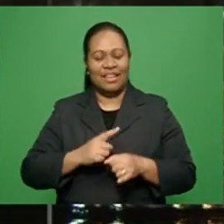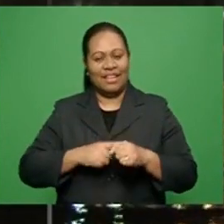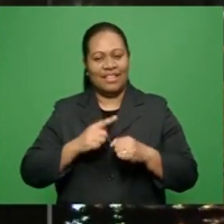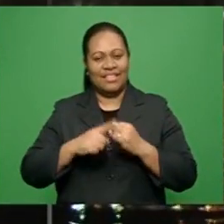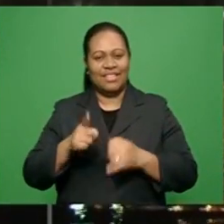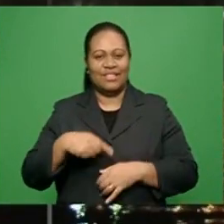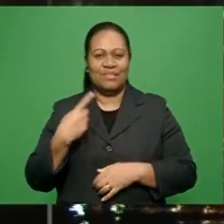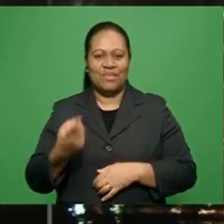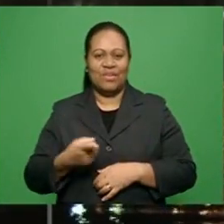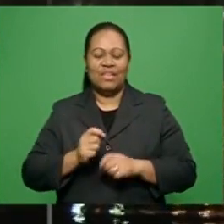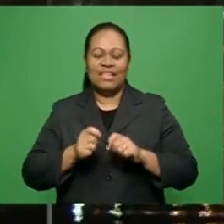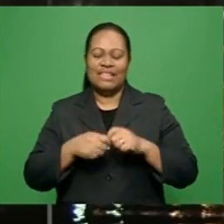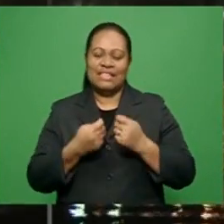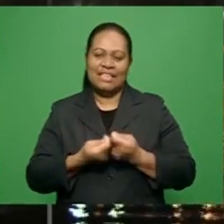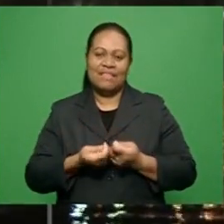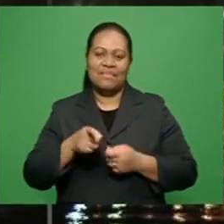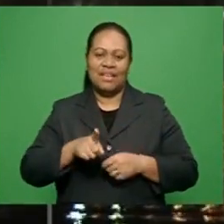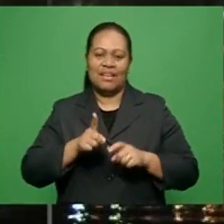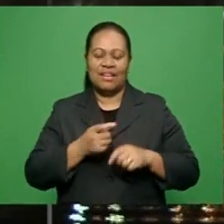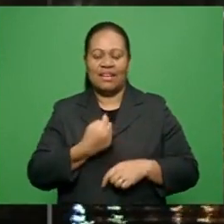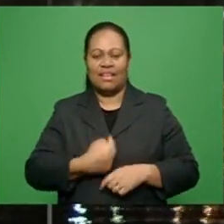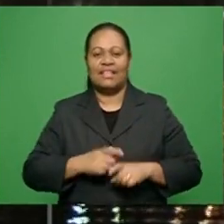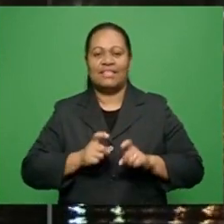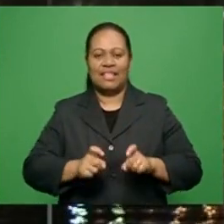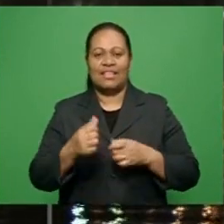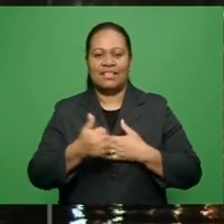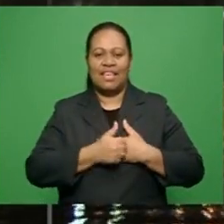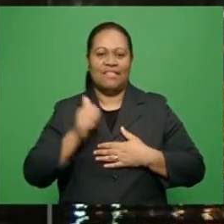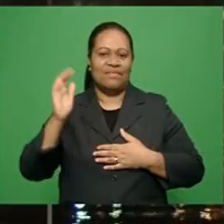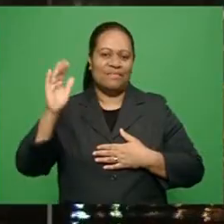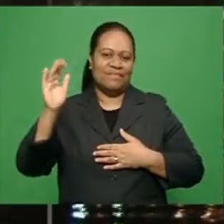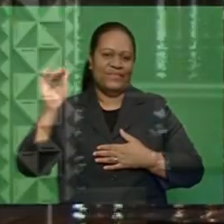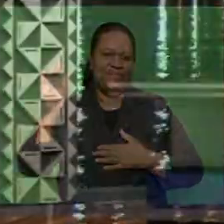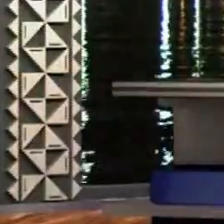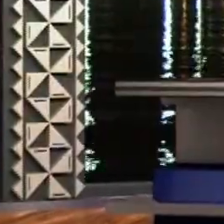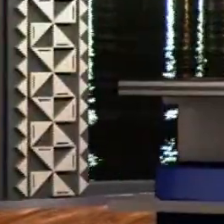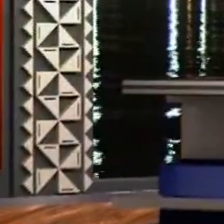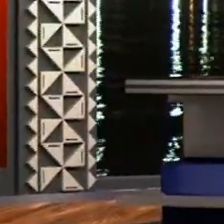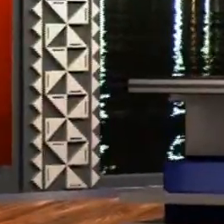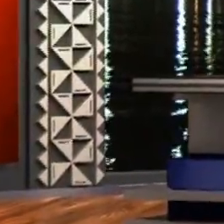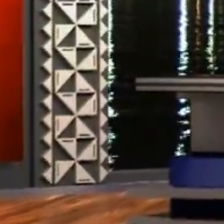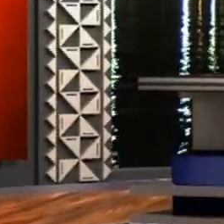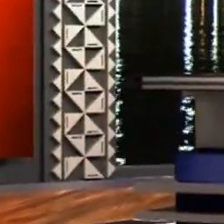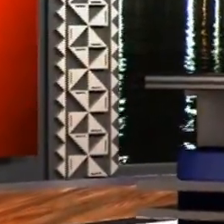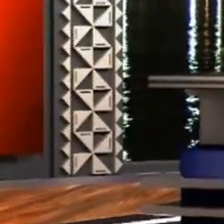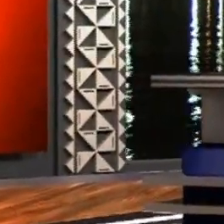Until tomorrow, from the team and I, stay safe. Modamamba.